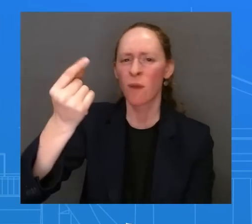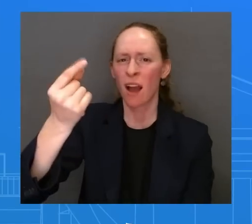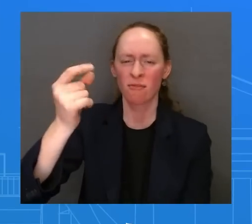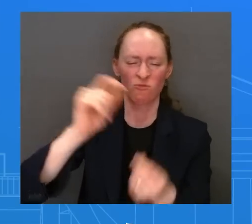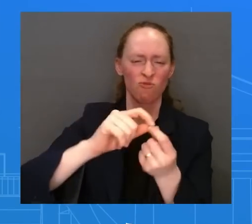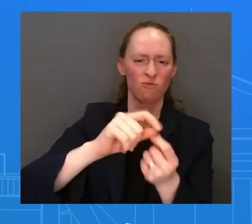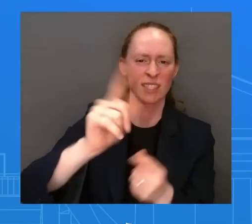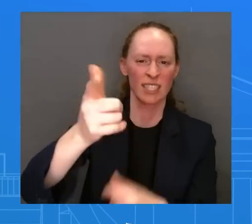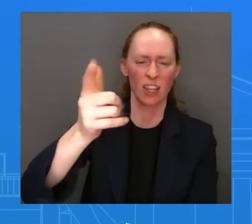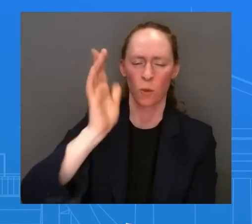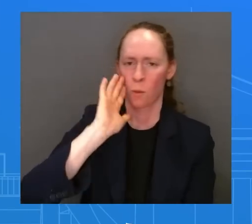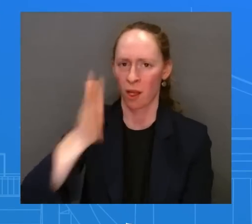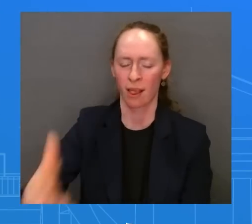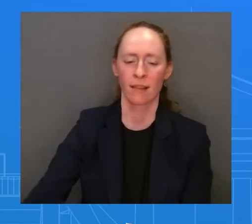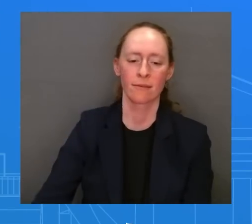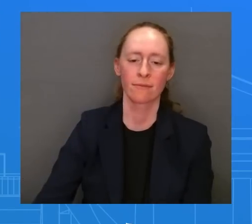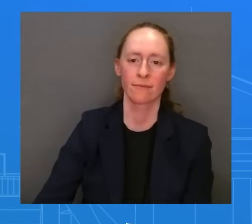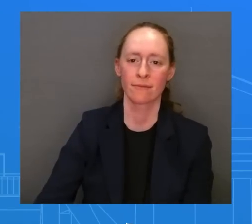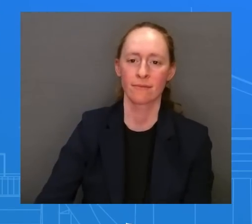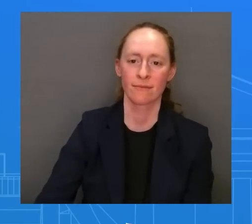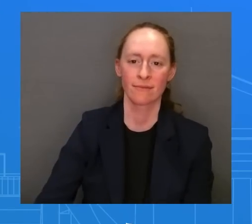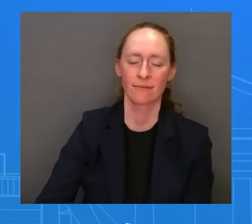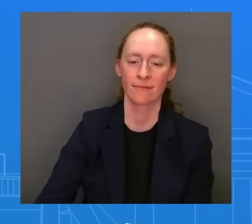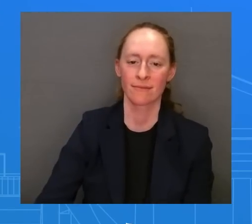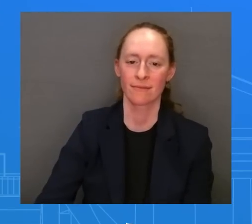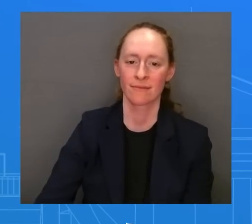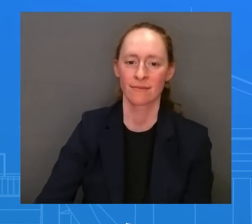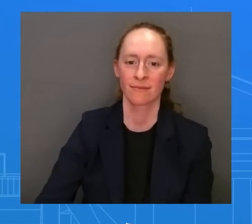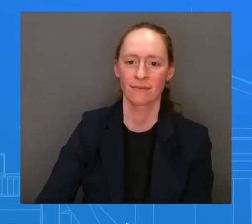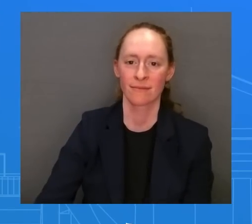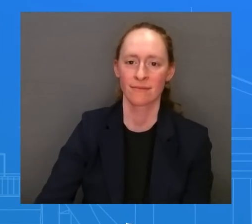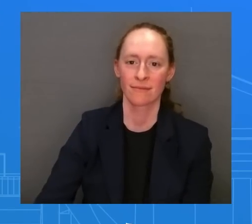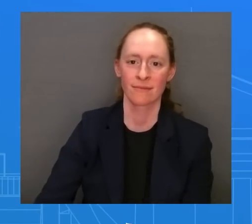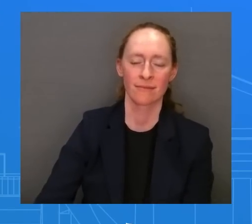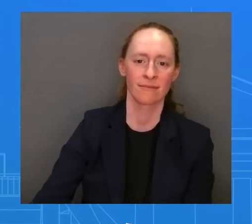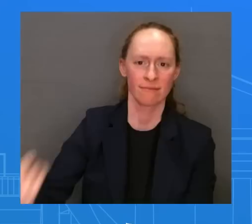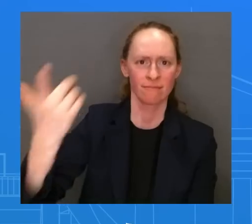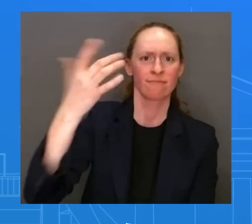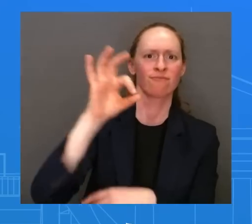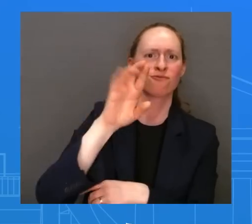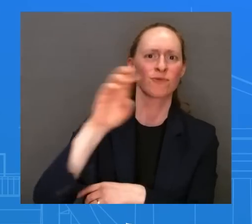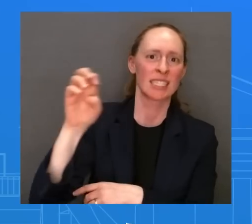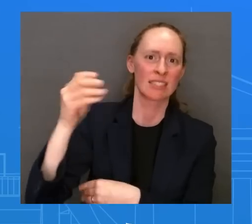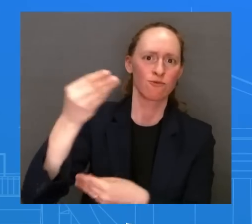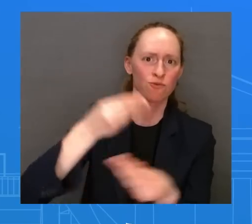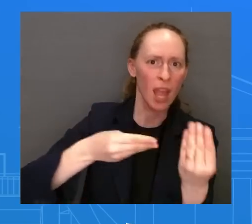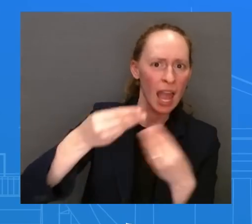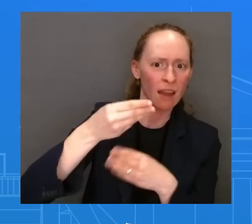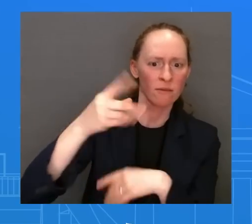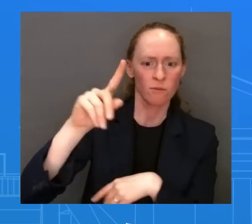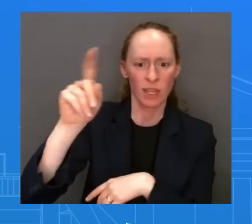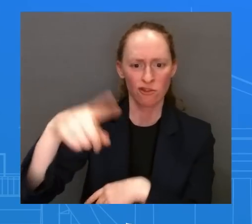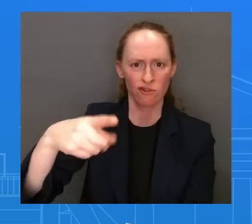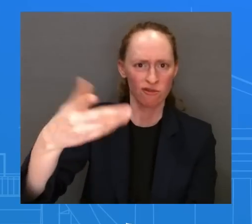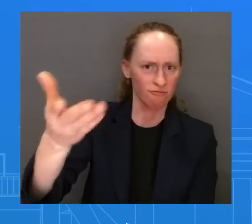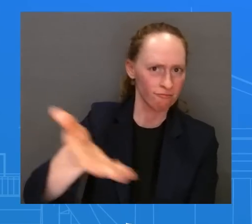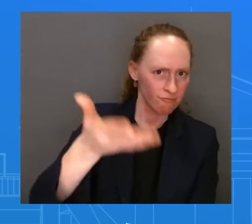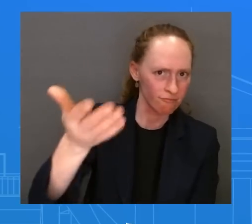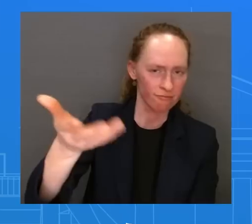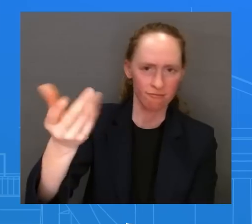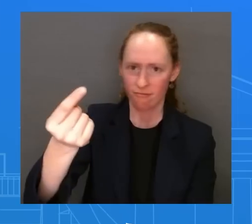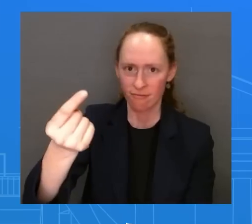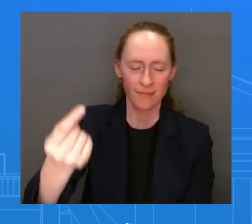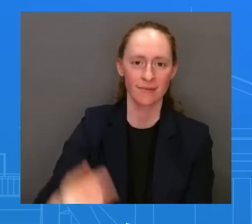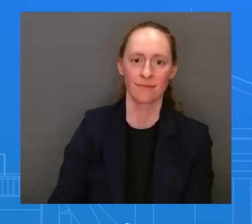free trade question has been hanging in the air for quite some time as the administration's position change you've all seem pretty cool to the idea